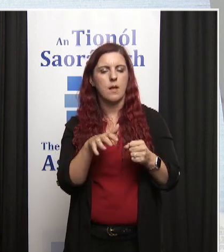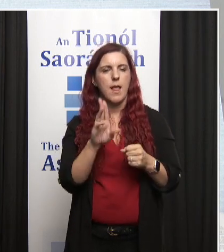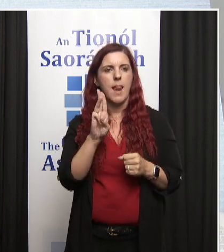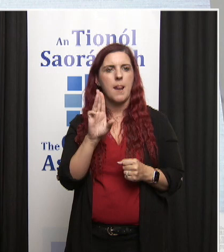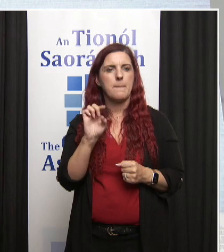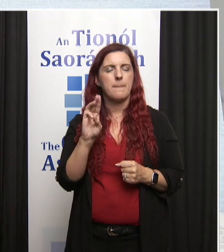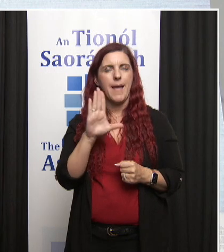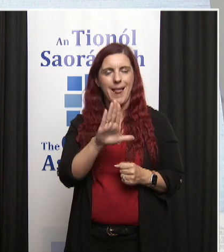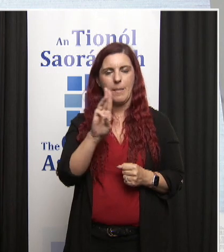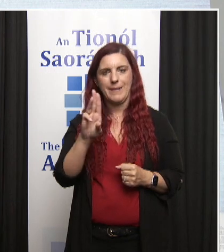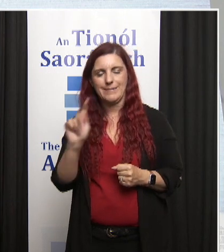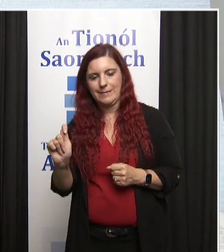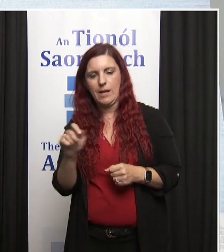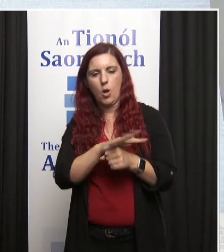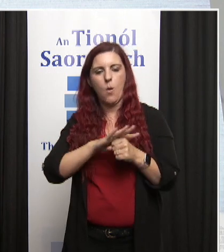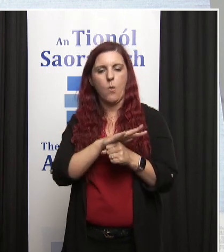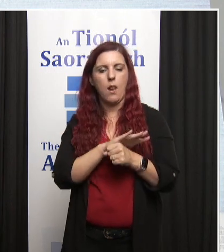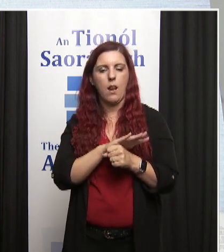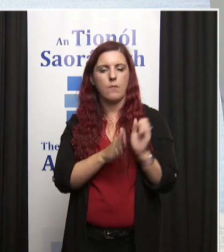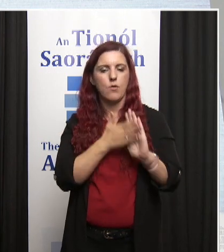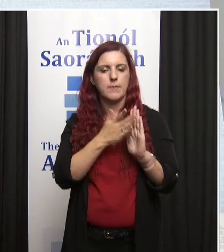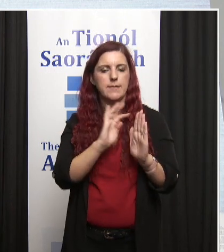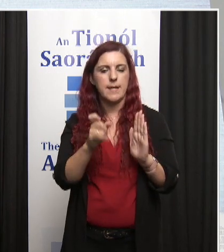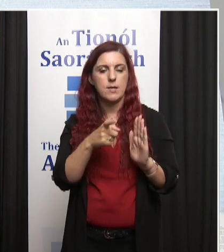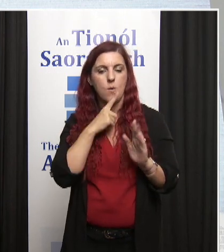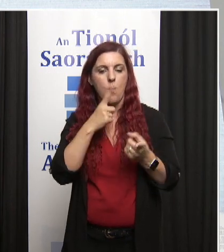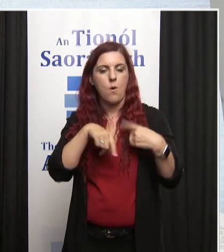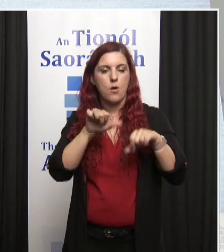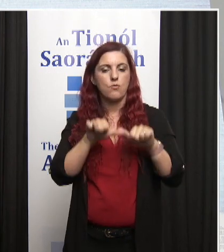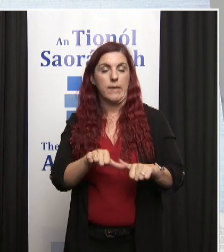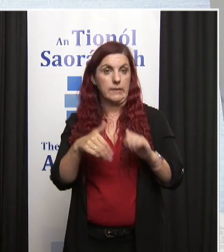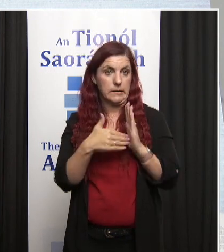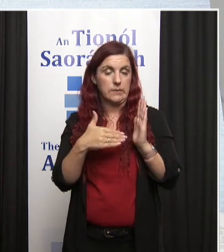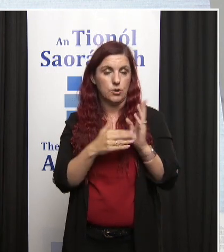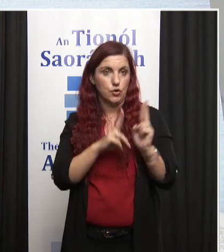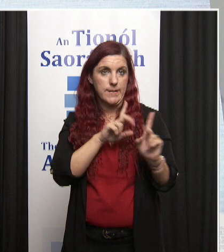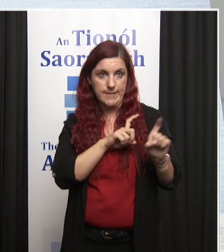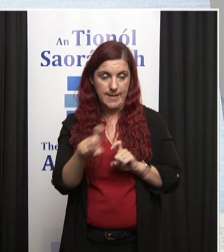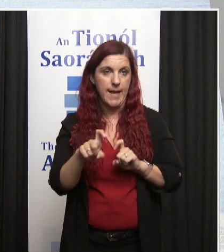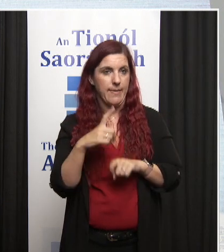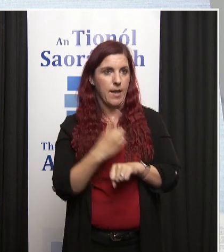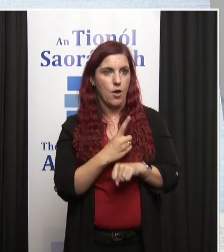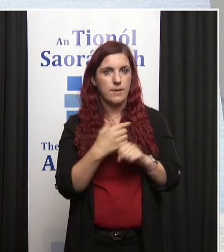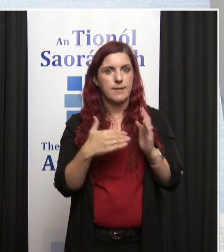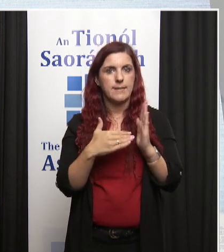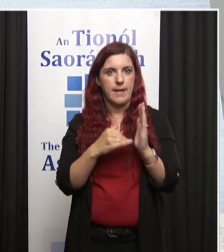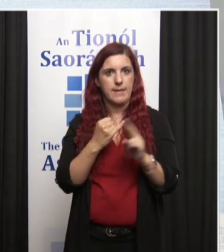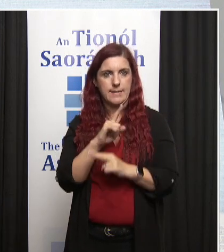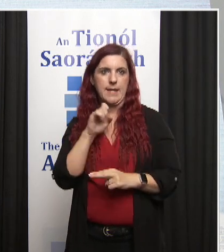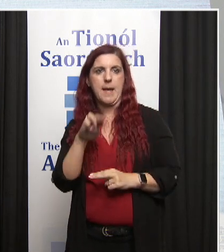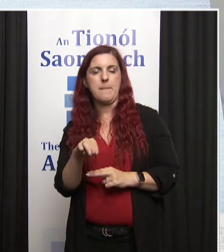tax, that there was consensus within our team that the local property tax should absolutely stay within the